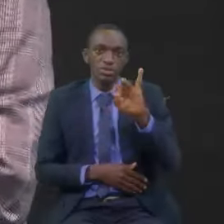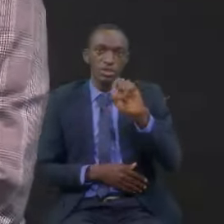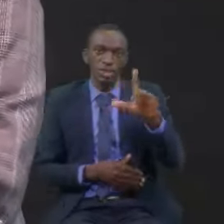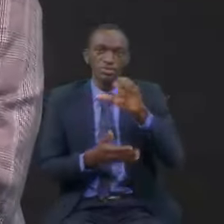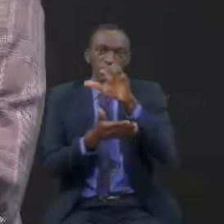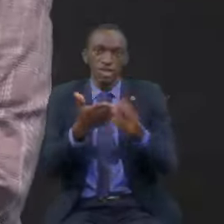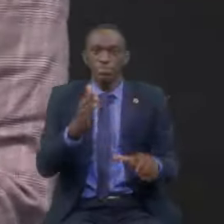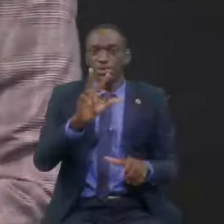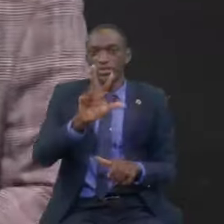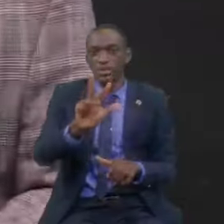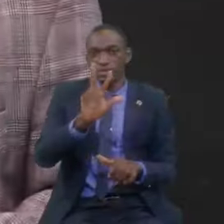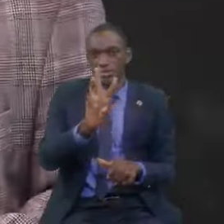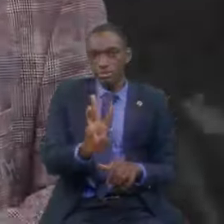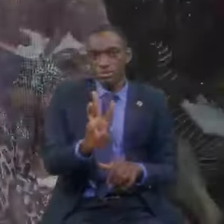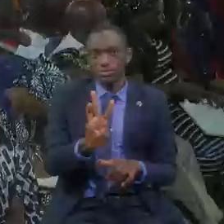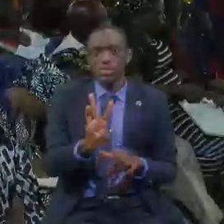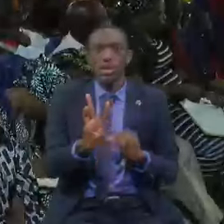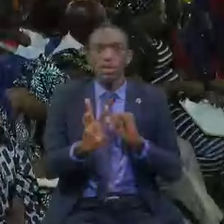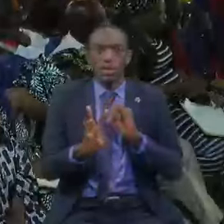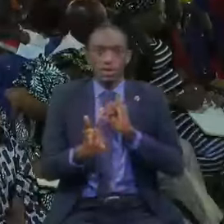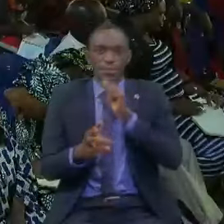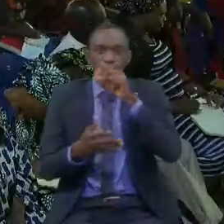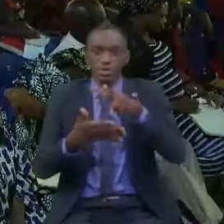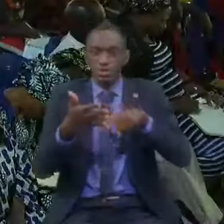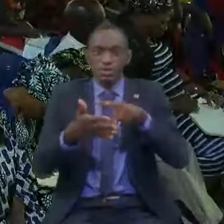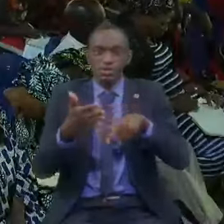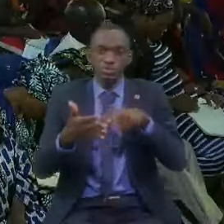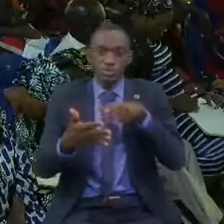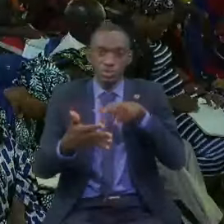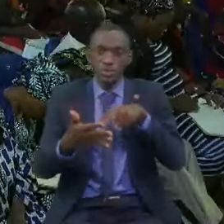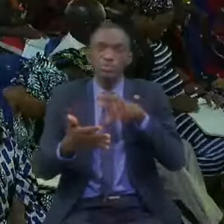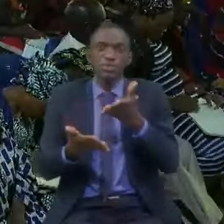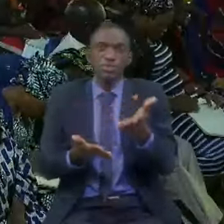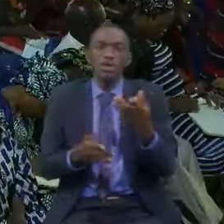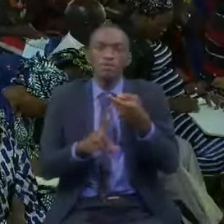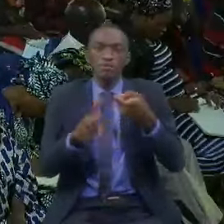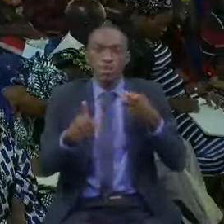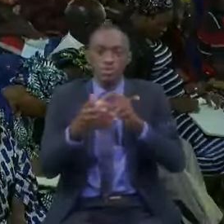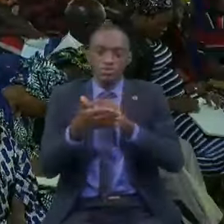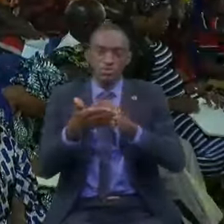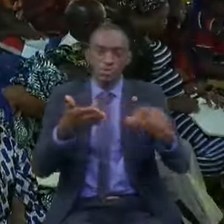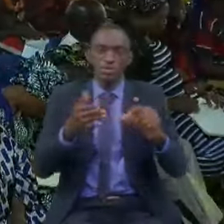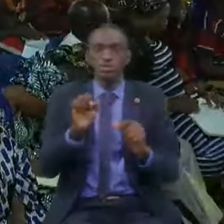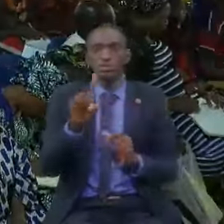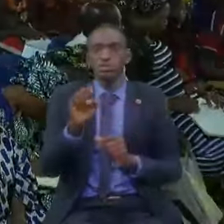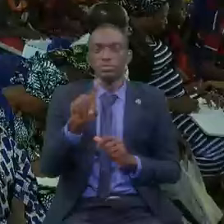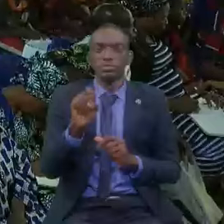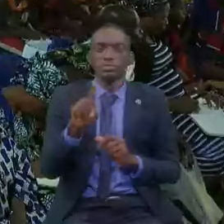36. And I'm reading there from verse 11. And I